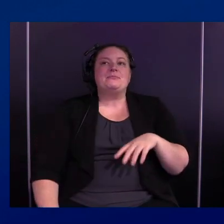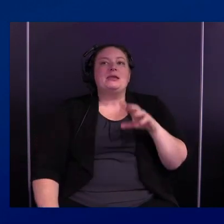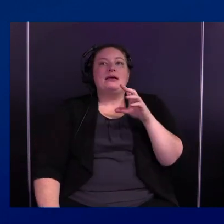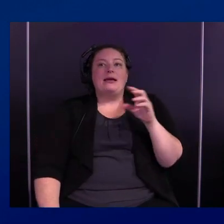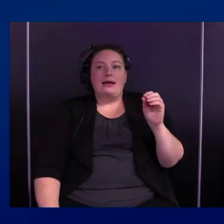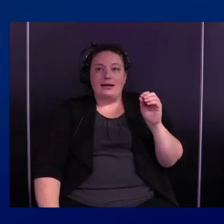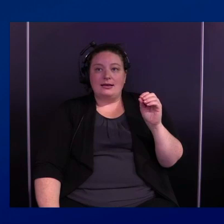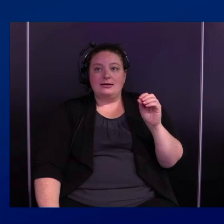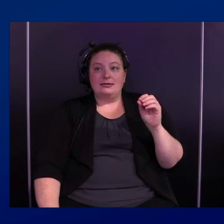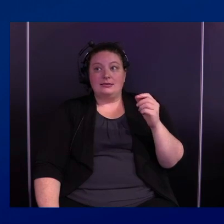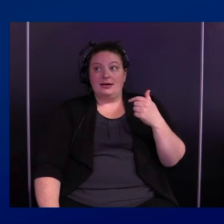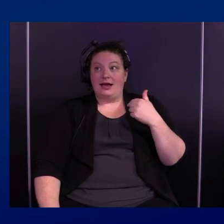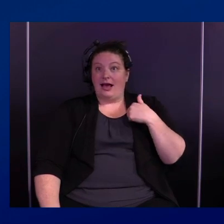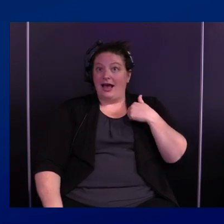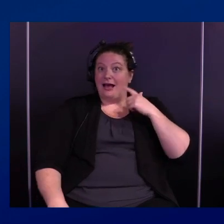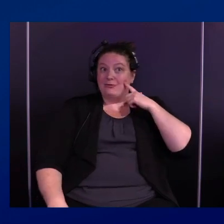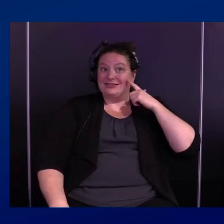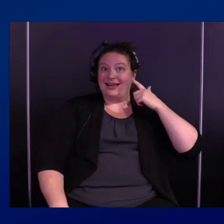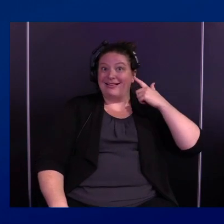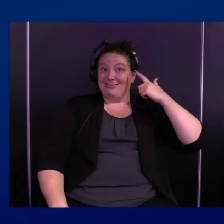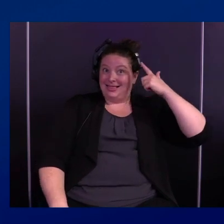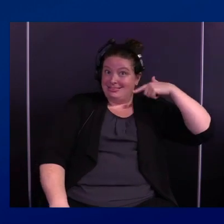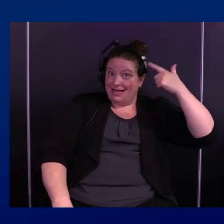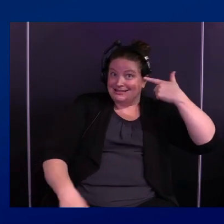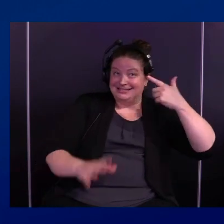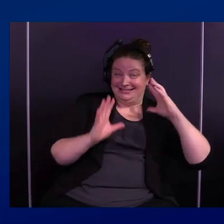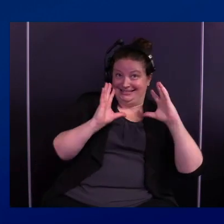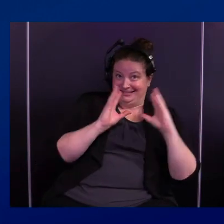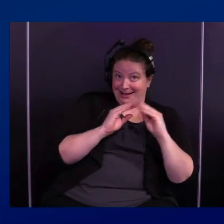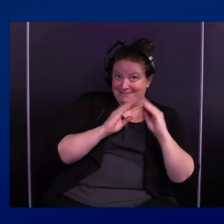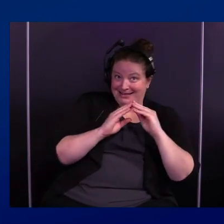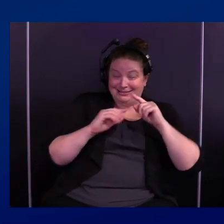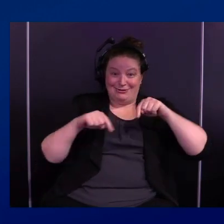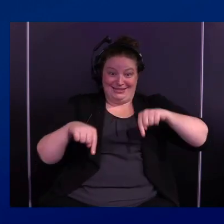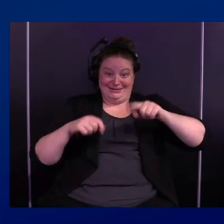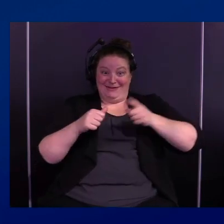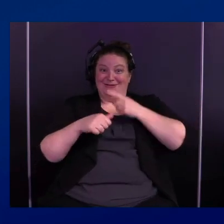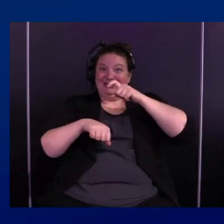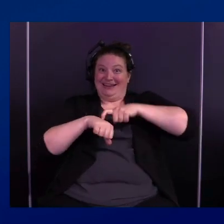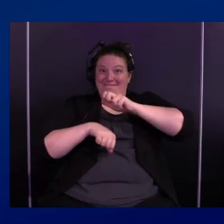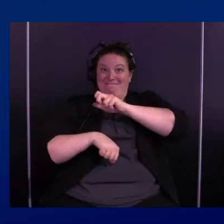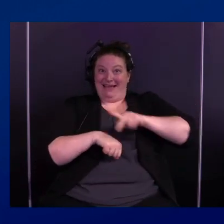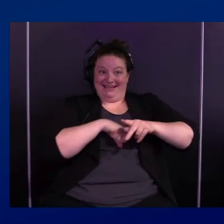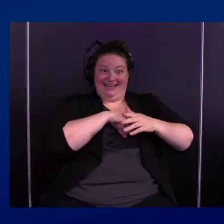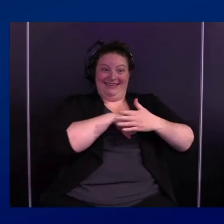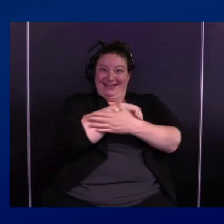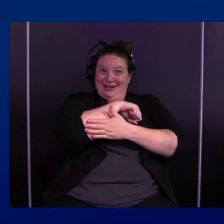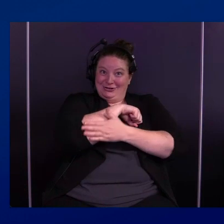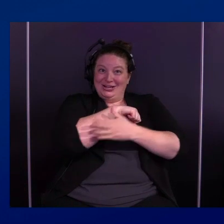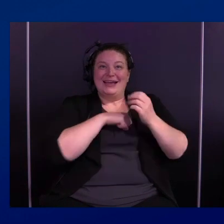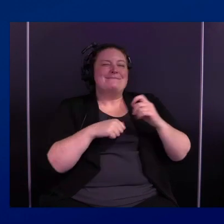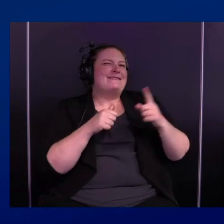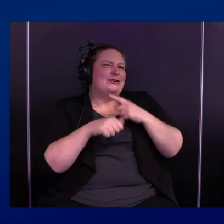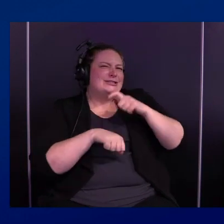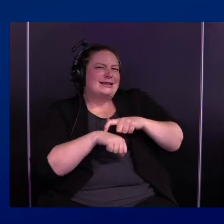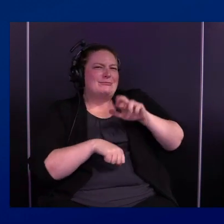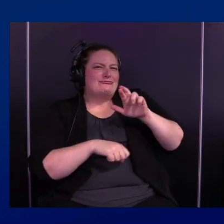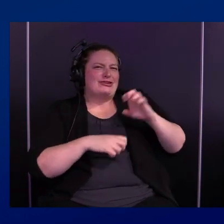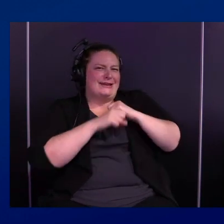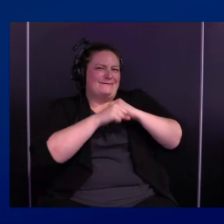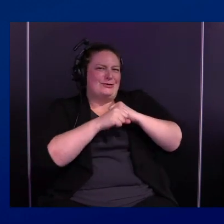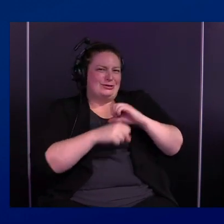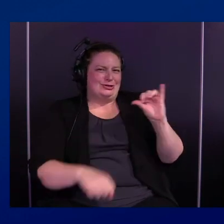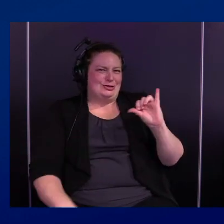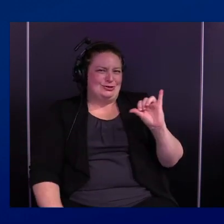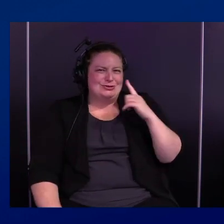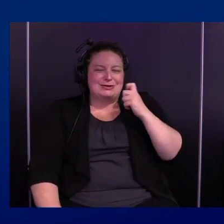I have been in the London Summit. Oh. So this is my first time back in the country. That's great. And my first time at Reinforce as well. So this has been